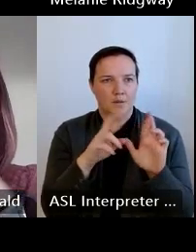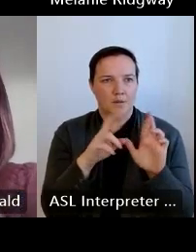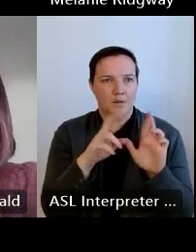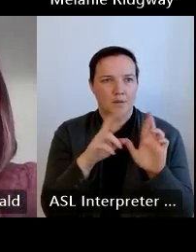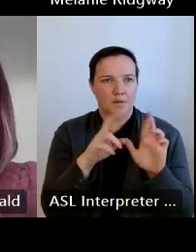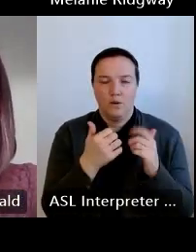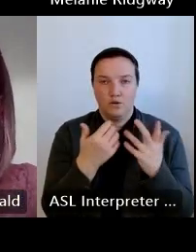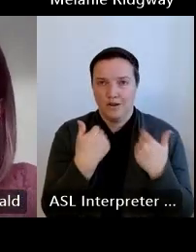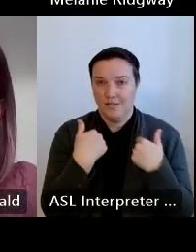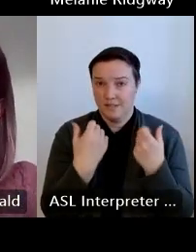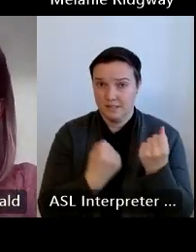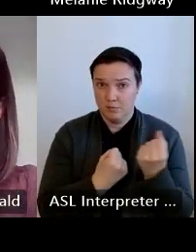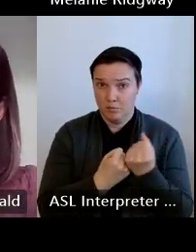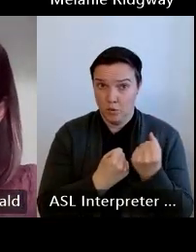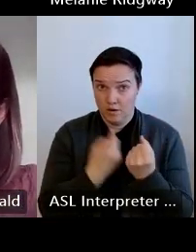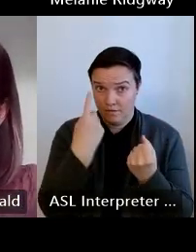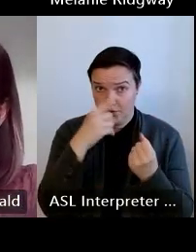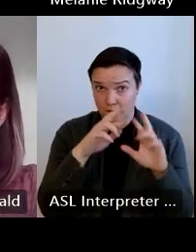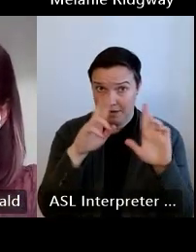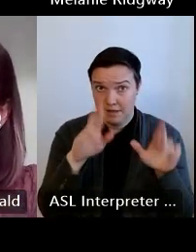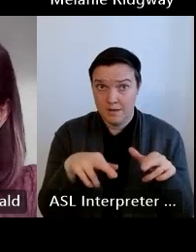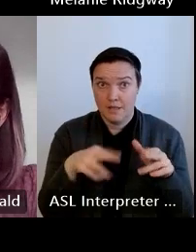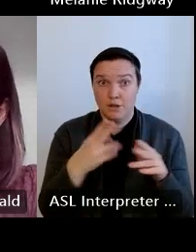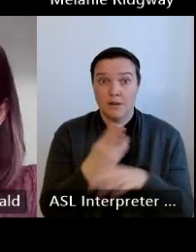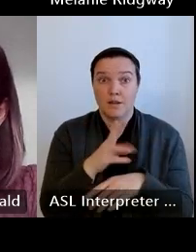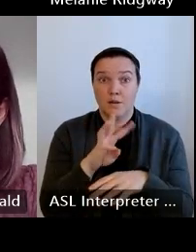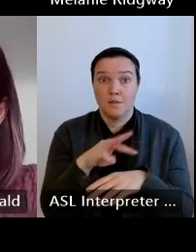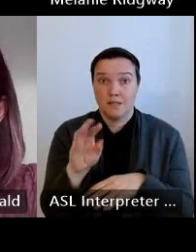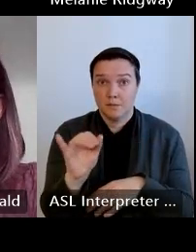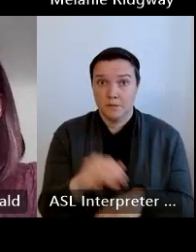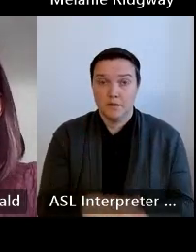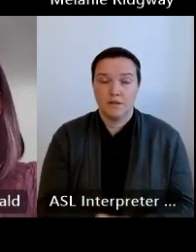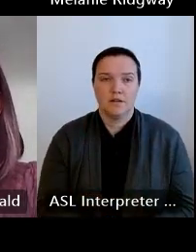there any support for resumes through the website as well?